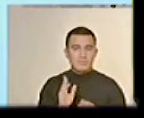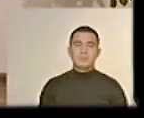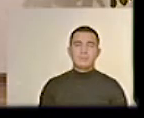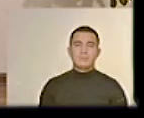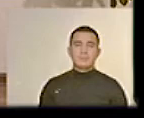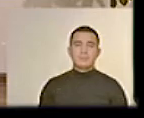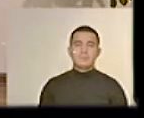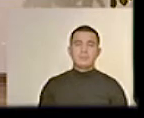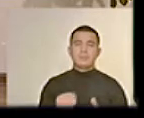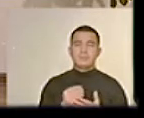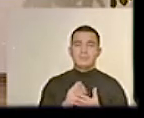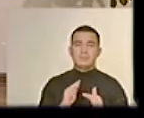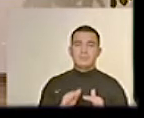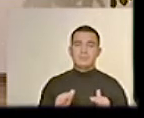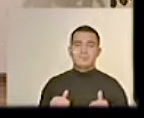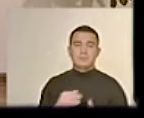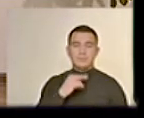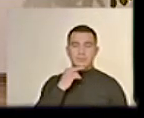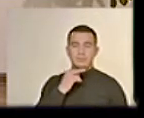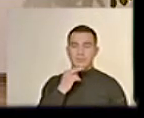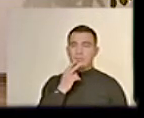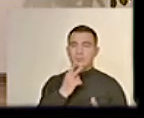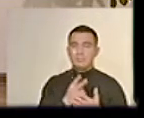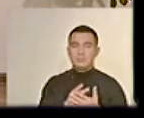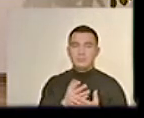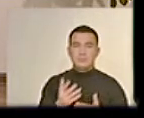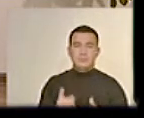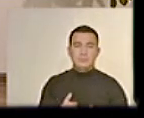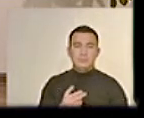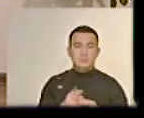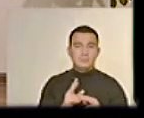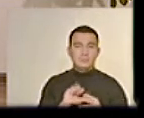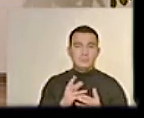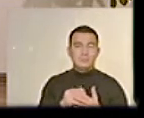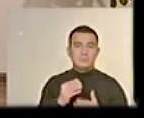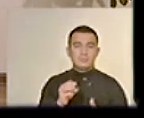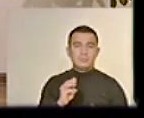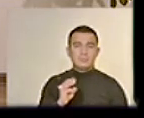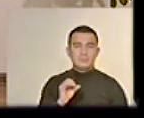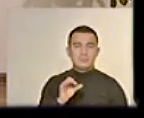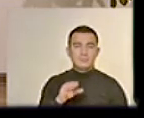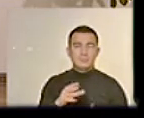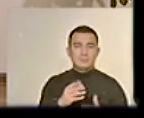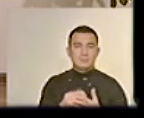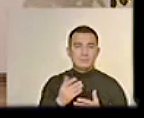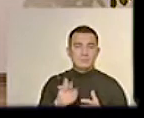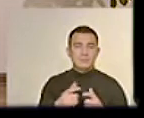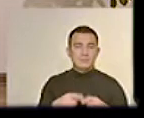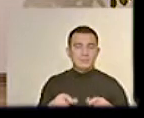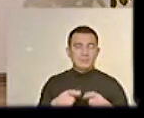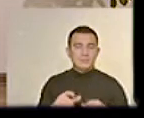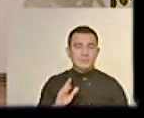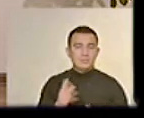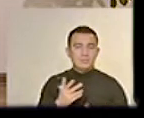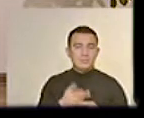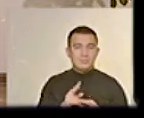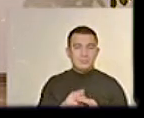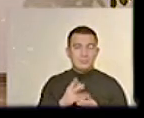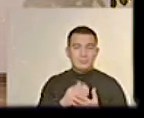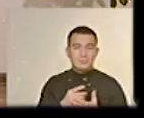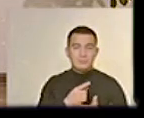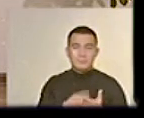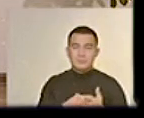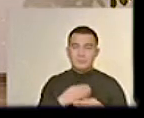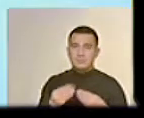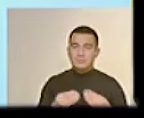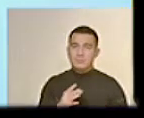bo'ladi. Aziz o'quvchilar, e'tibor bering, endi sizlar bilan test topshiriqlarini yechimini birgalikda ko'rib o'tamiz. Dastlab savolni o'qib